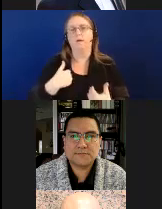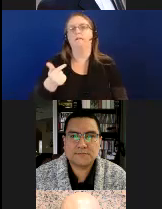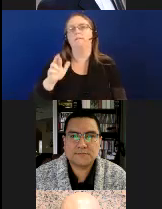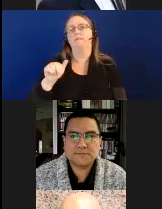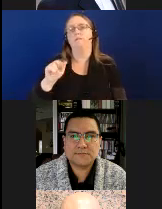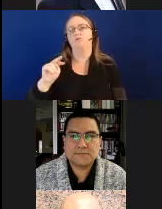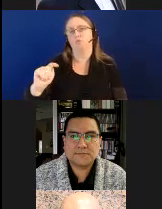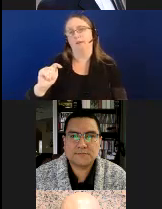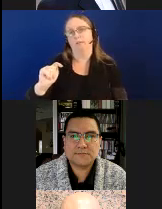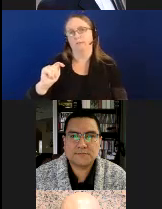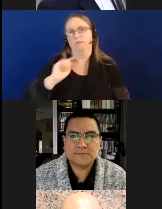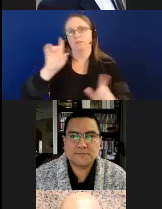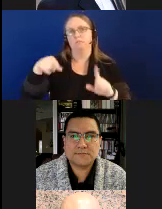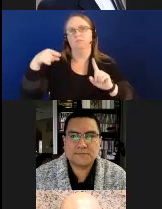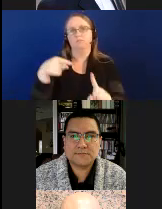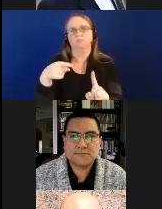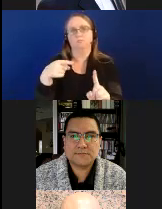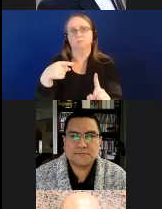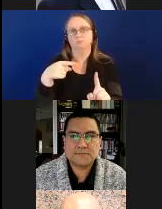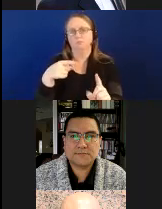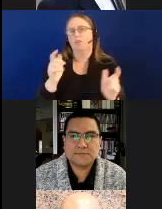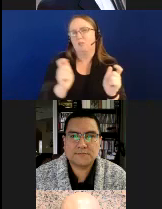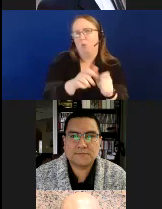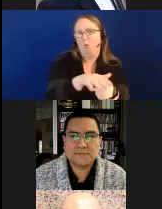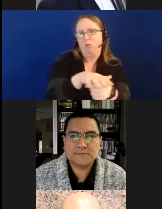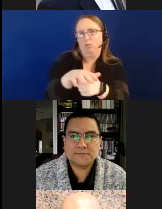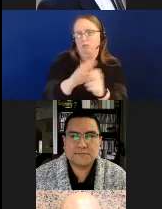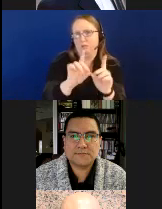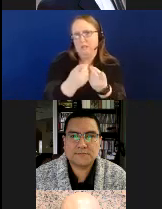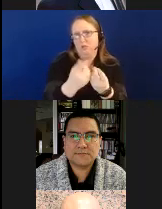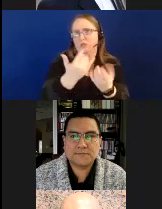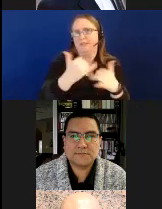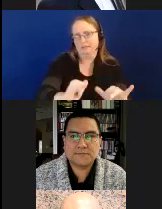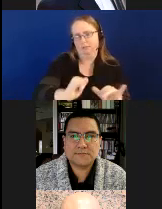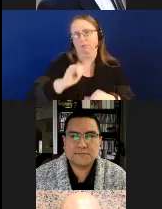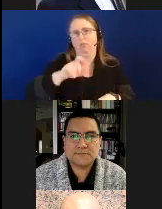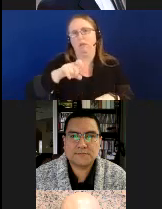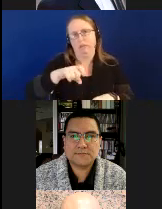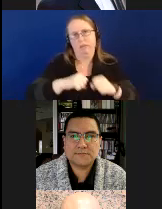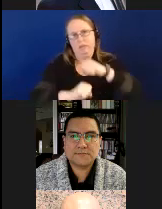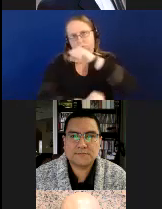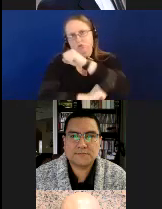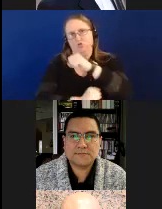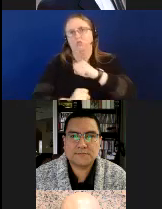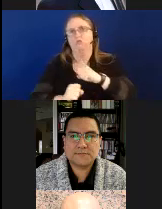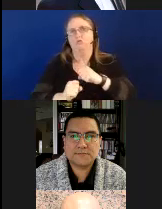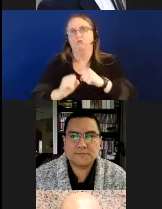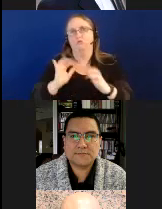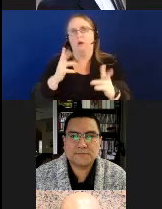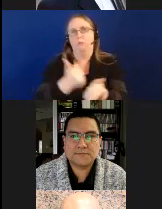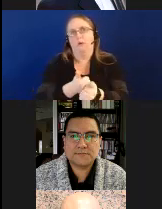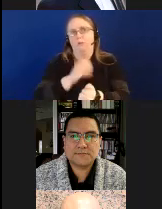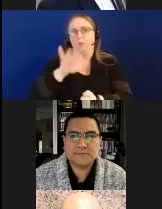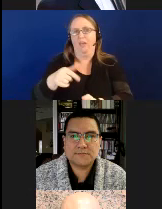that is targeting the small number of districts that we know do still need some infrastructure upgrade. So this is a grant that was launched